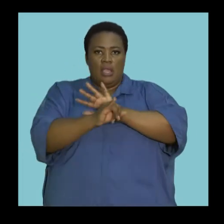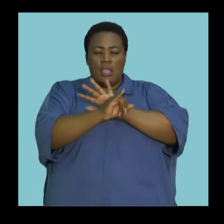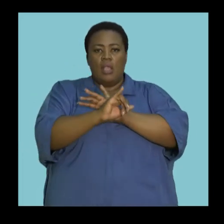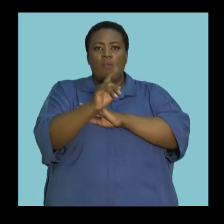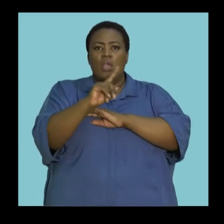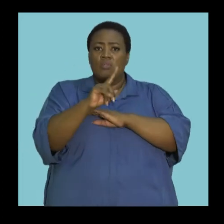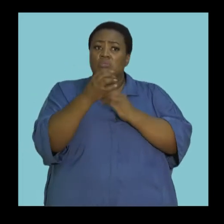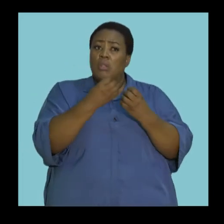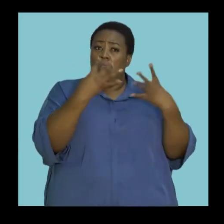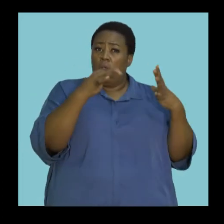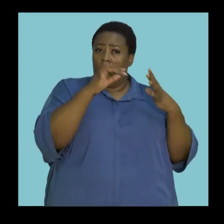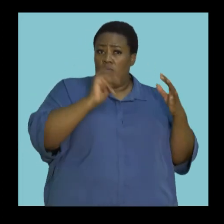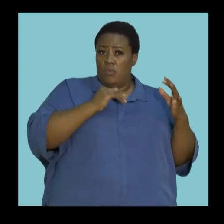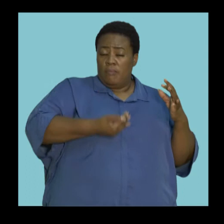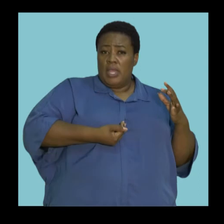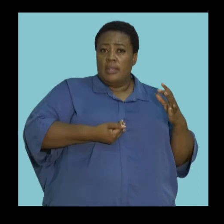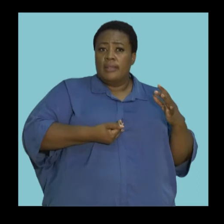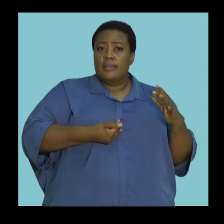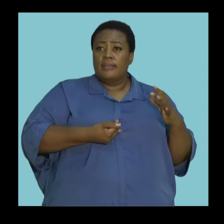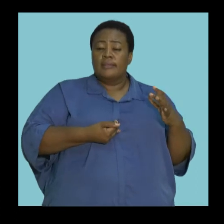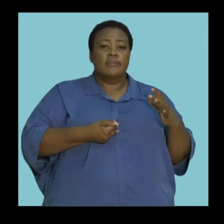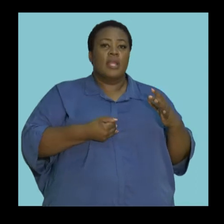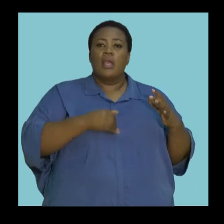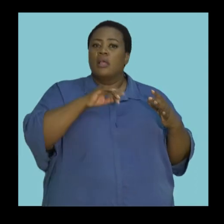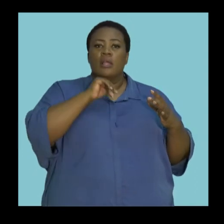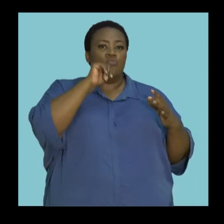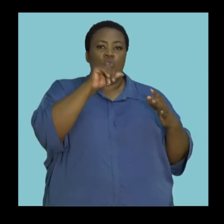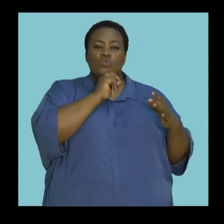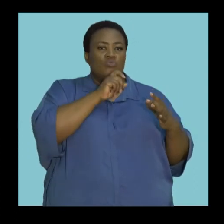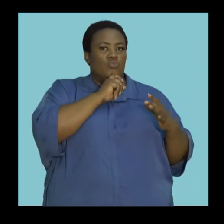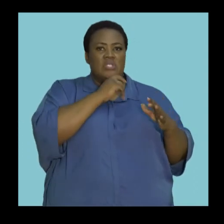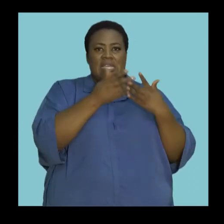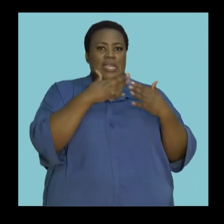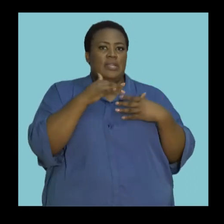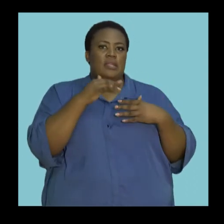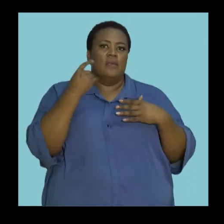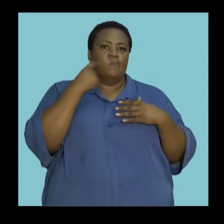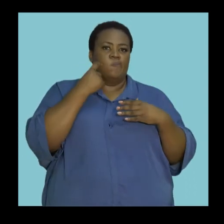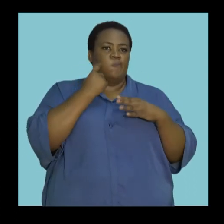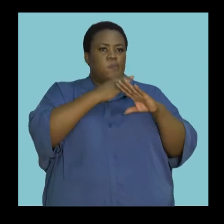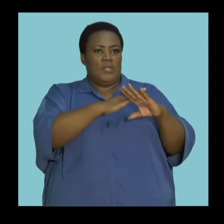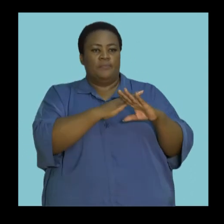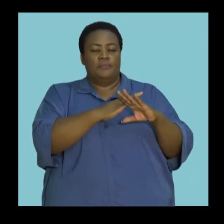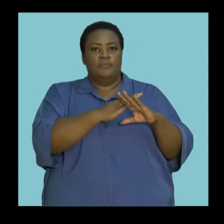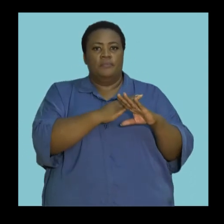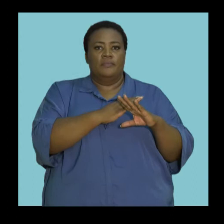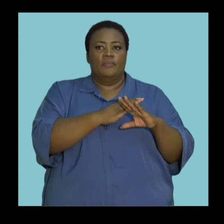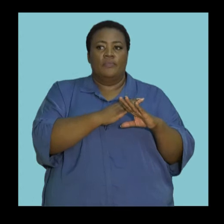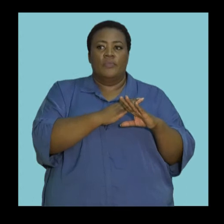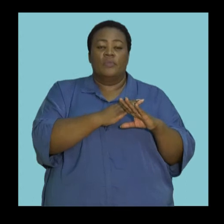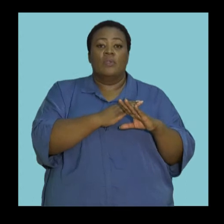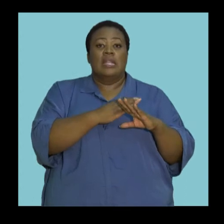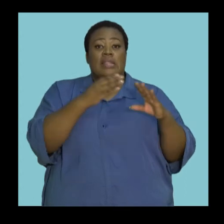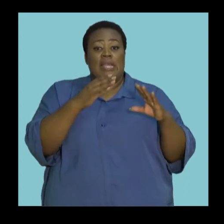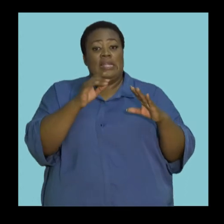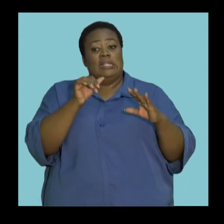that there's a large percentage of women that are not using any contraceptive, and the least or